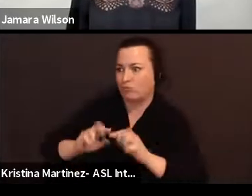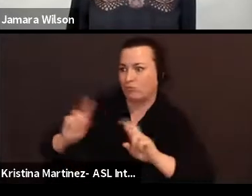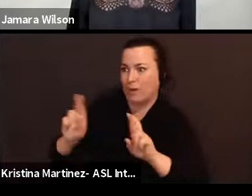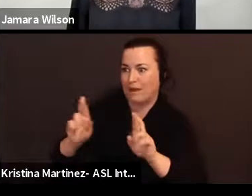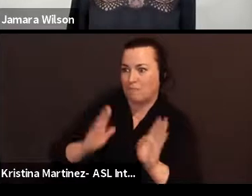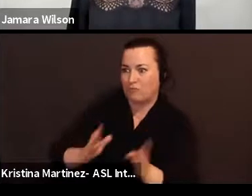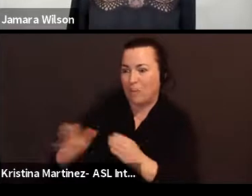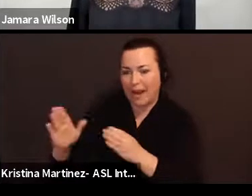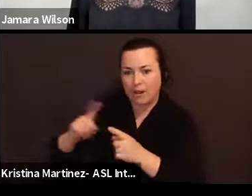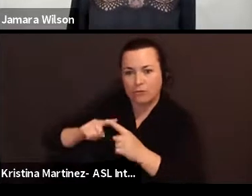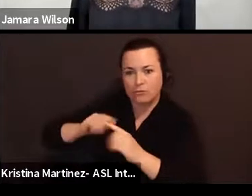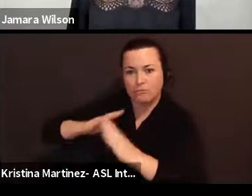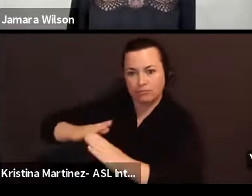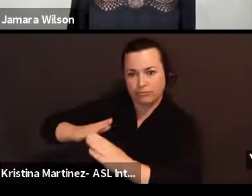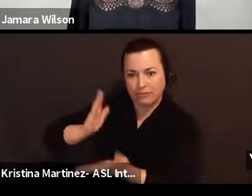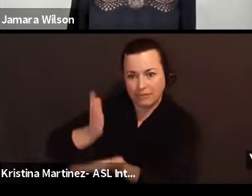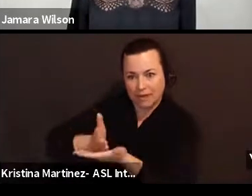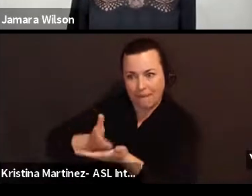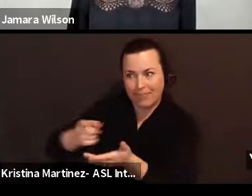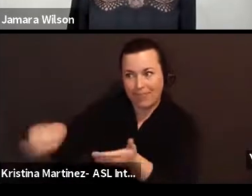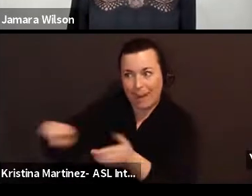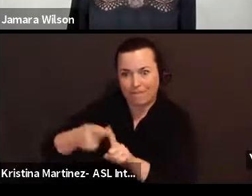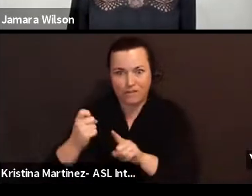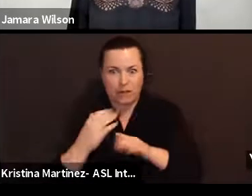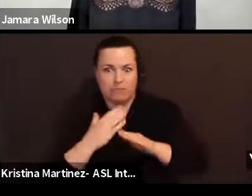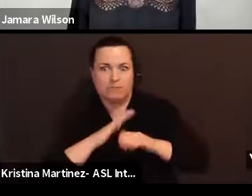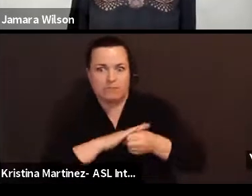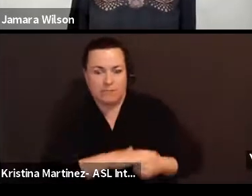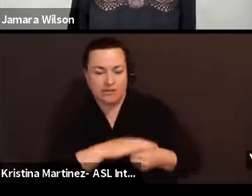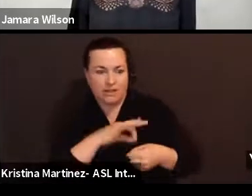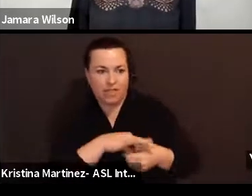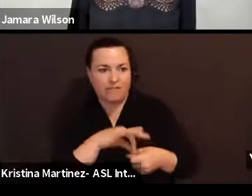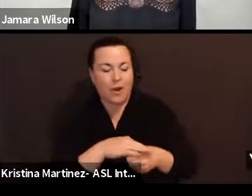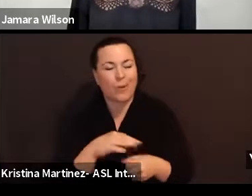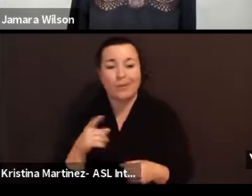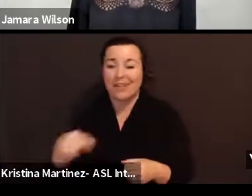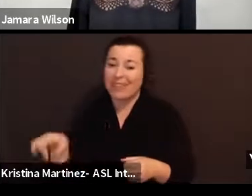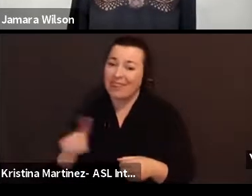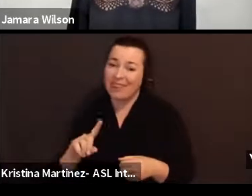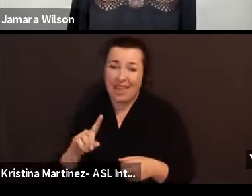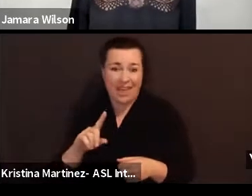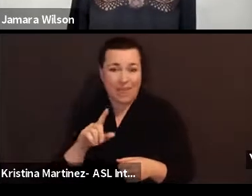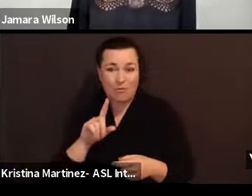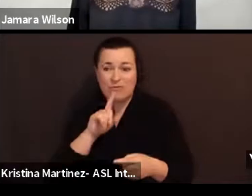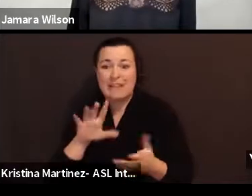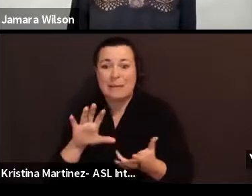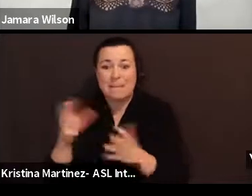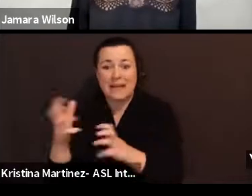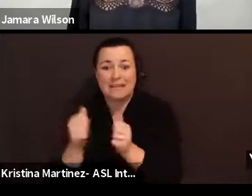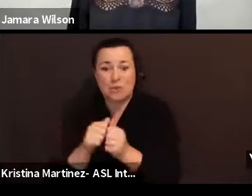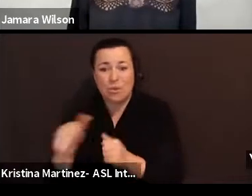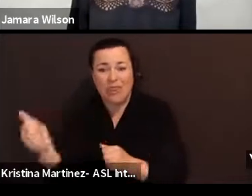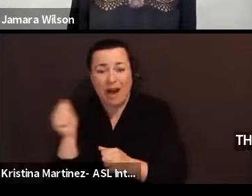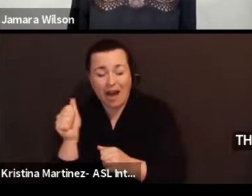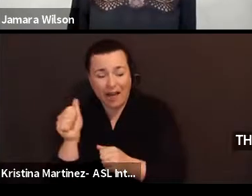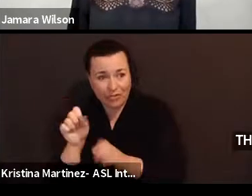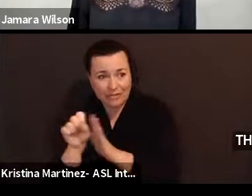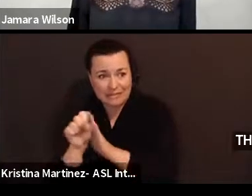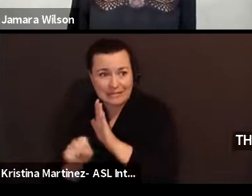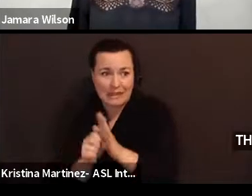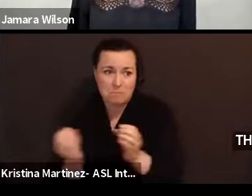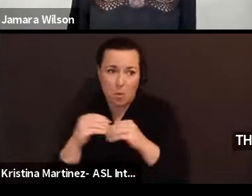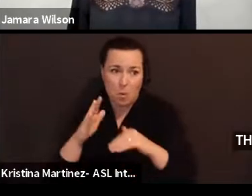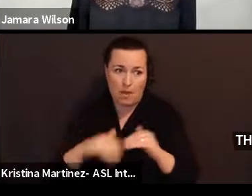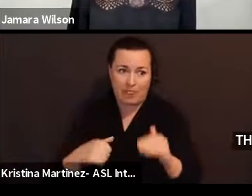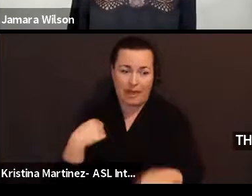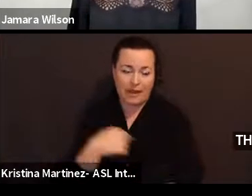that. So they're messing with states like Pennsylvania, unfortunately, a lot more than they're messing with us. But if they want to come down here and